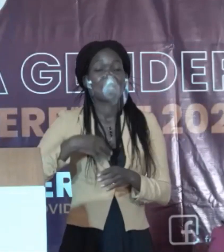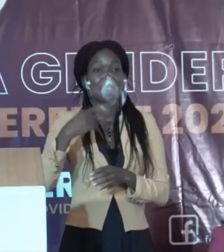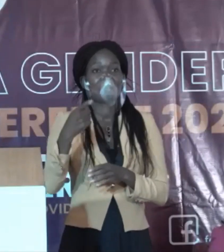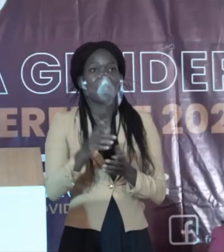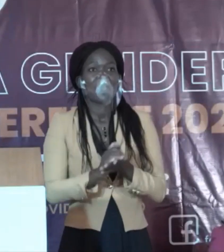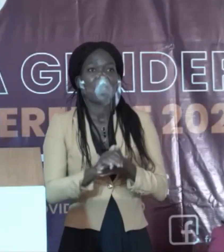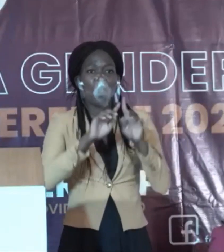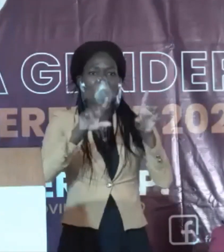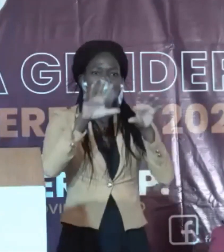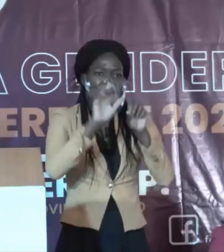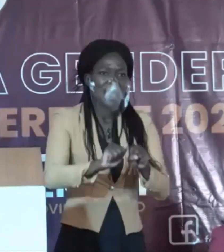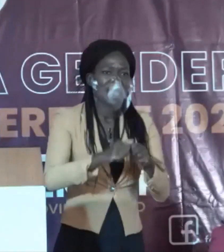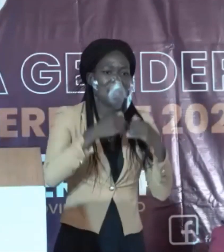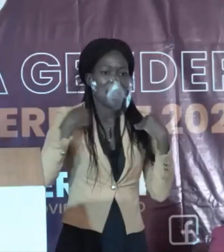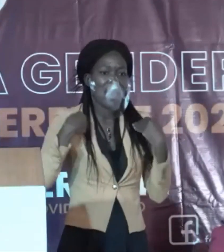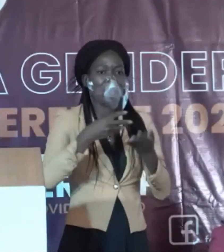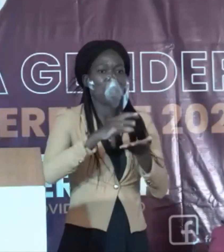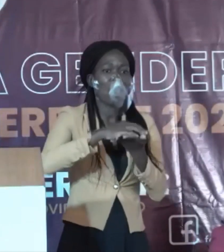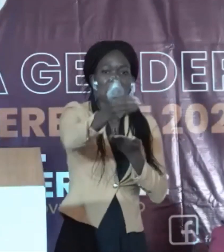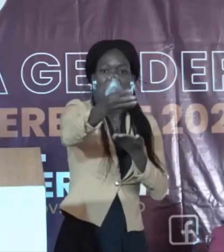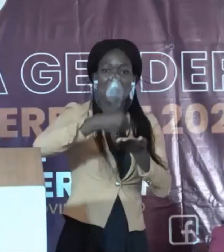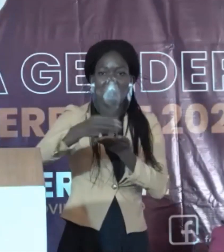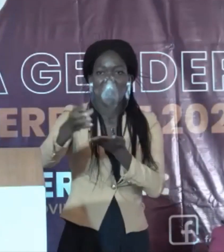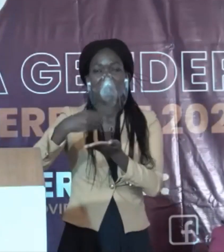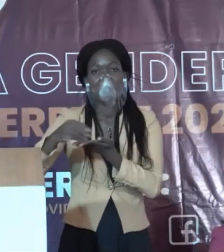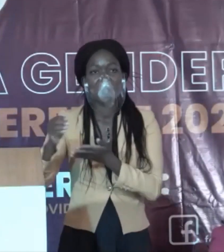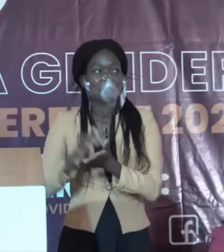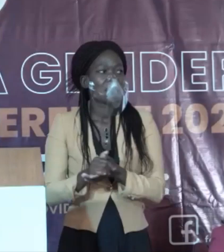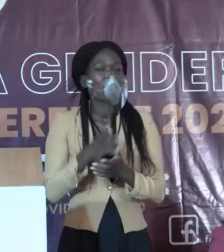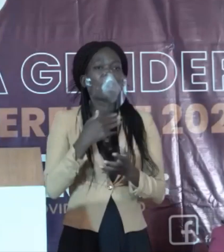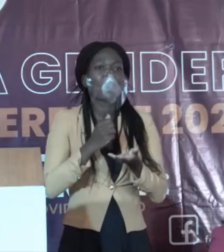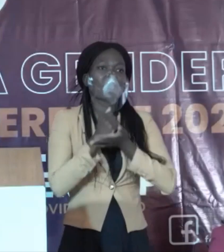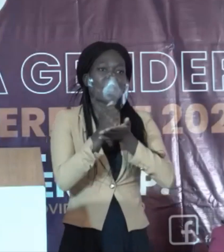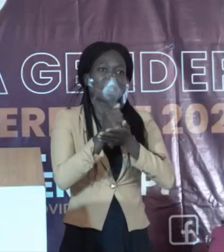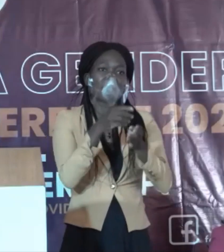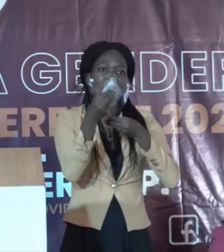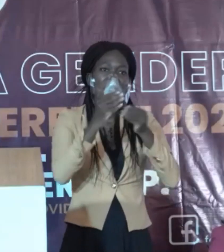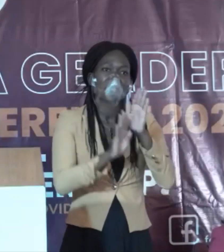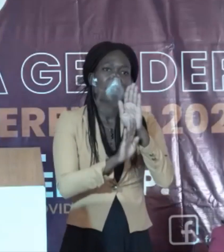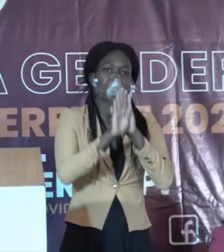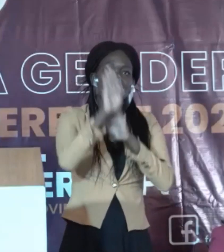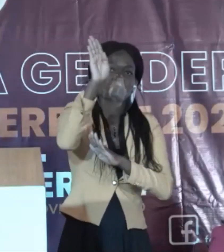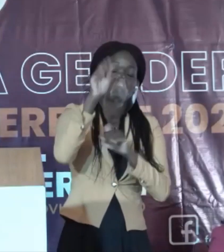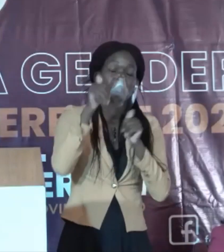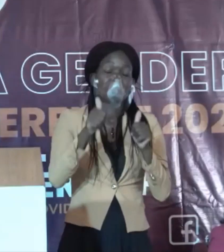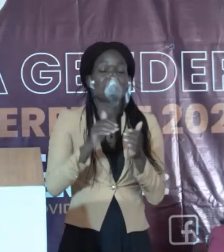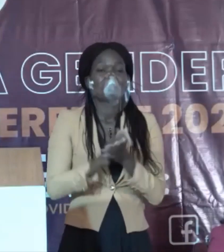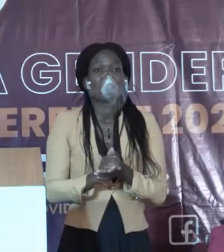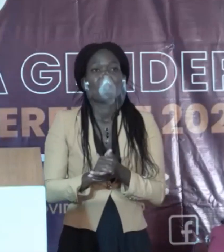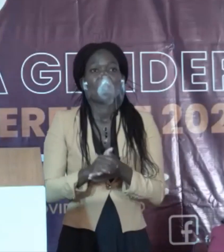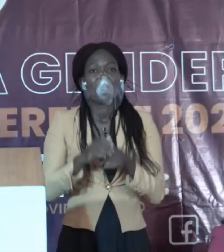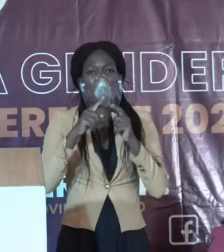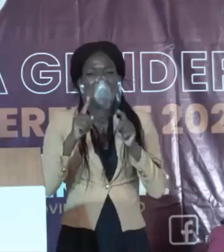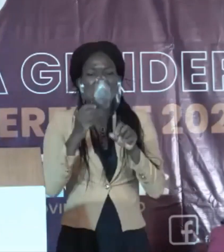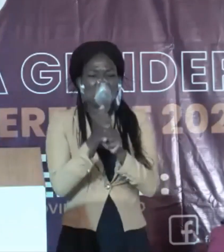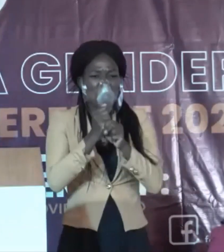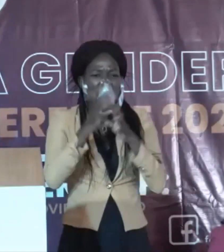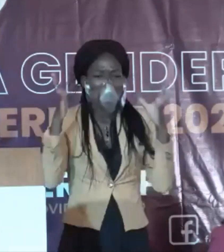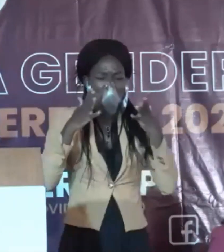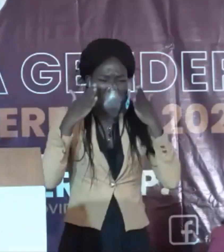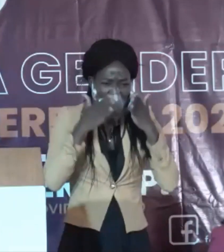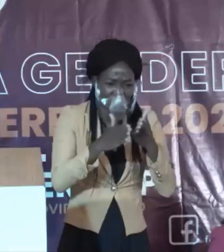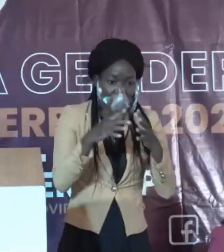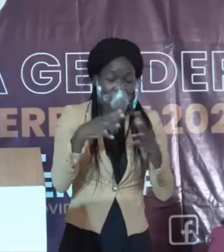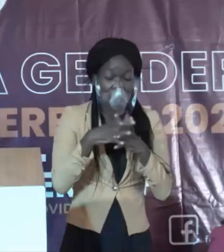finding access to markets while innovatively running and growing their businesses. Also, a great deal of effort is being exerted